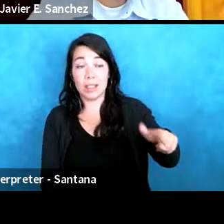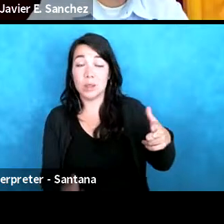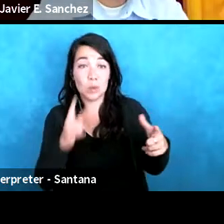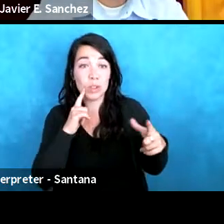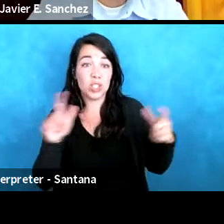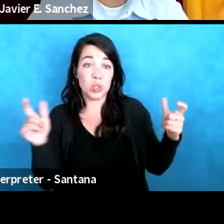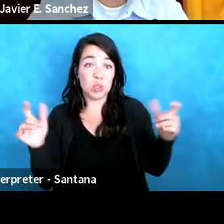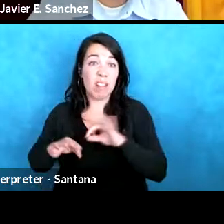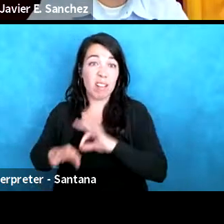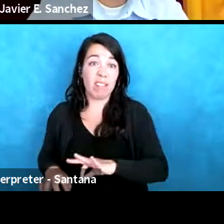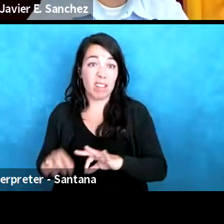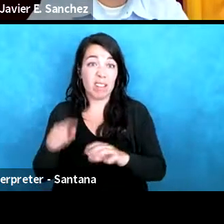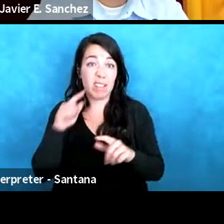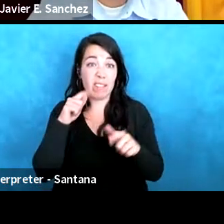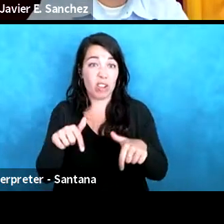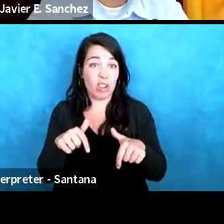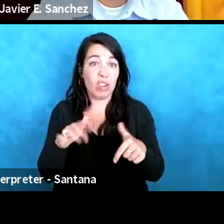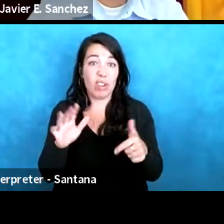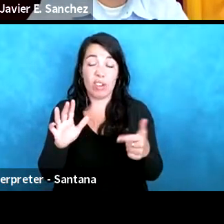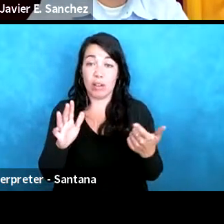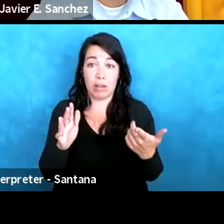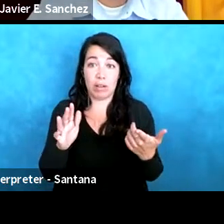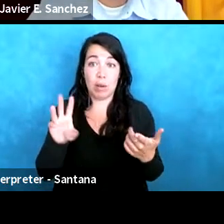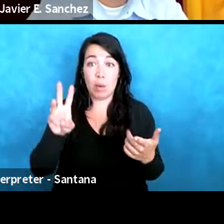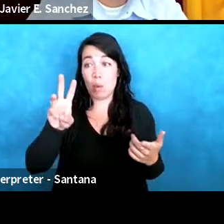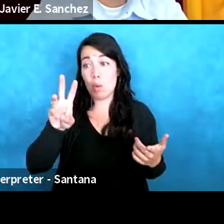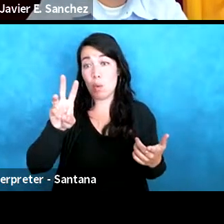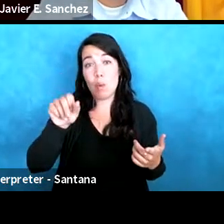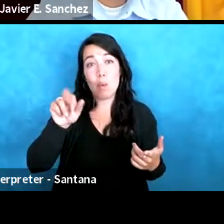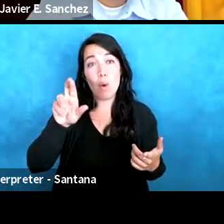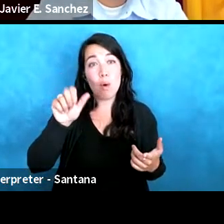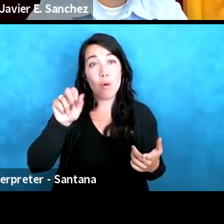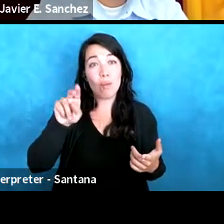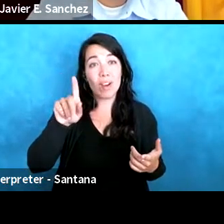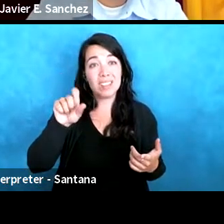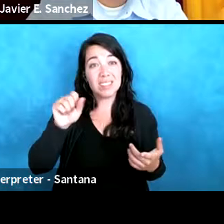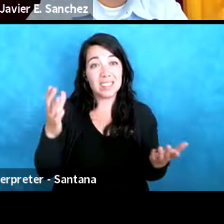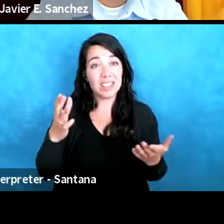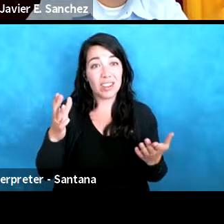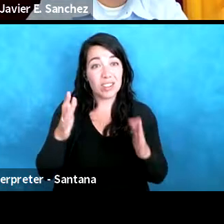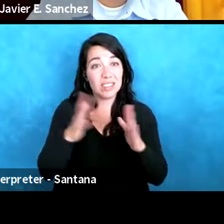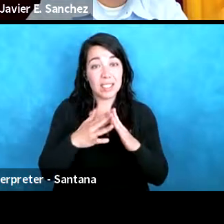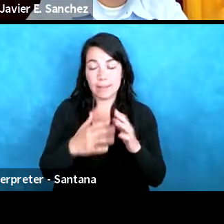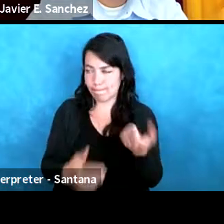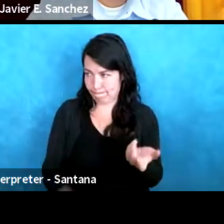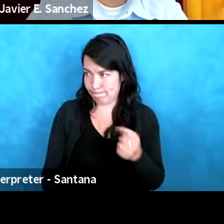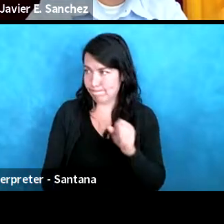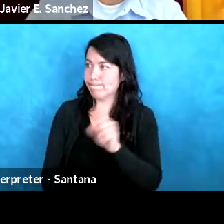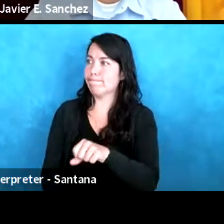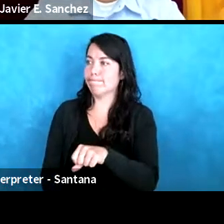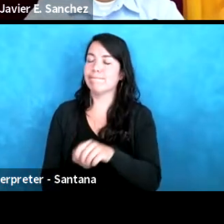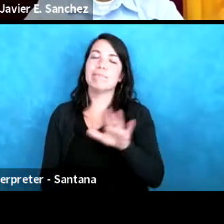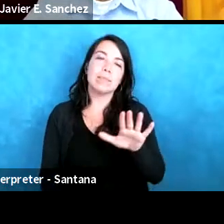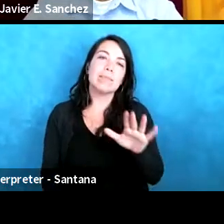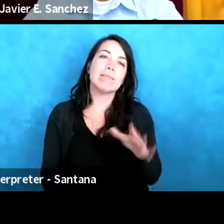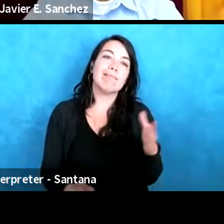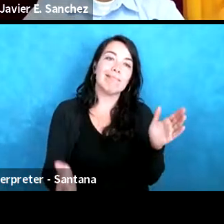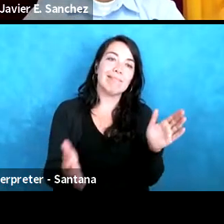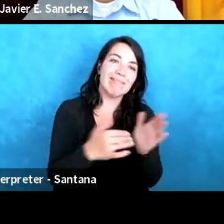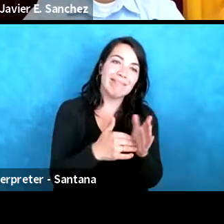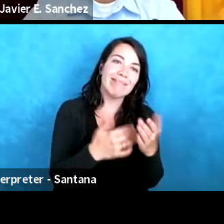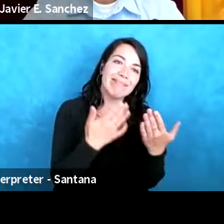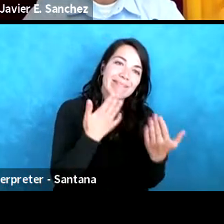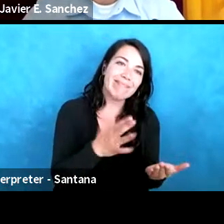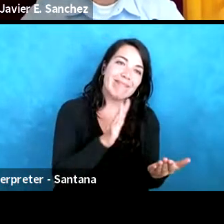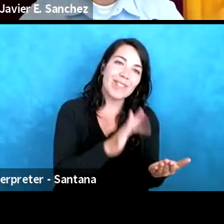has. I believe so, yes, ma'am. Again, thank you and your staff for the tremendous job that you're all doing